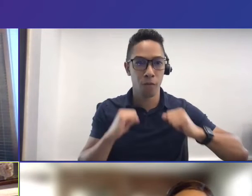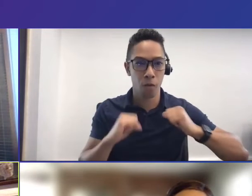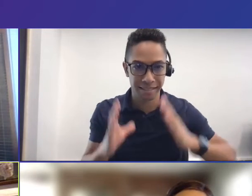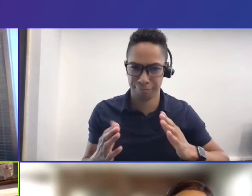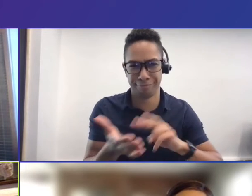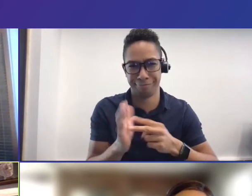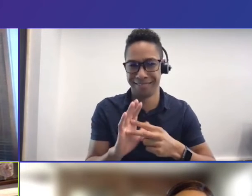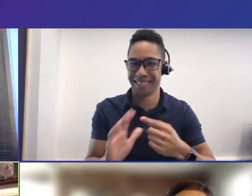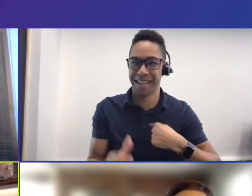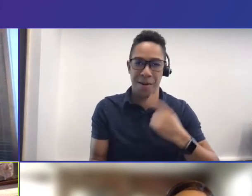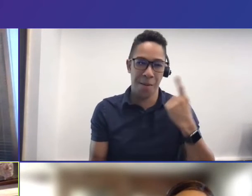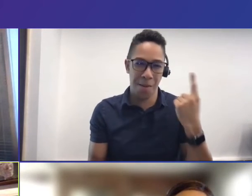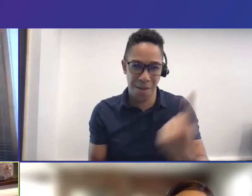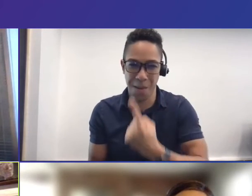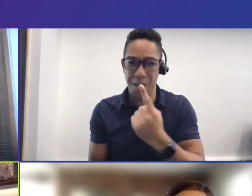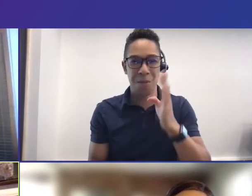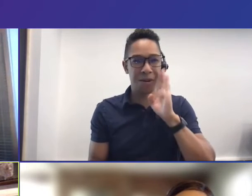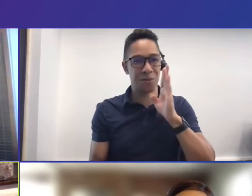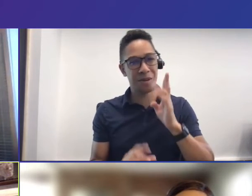performer. But